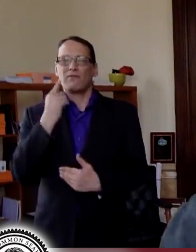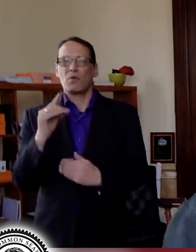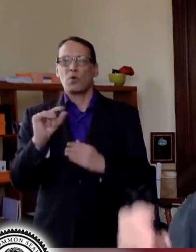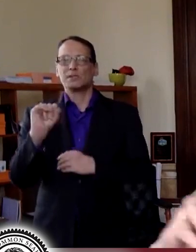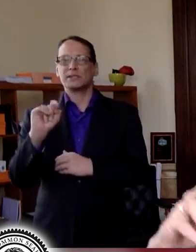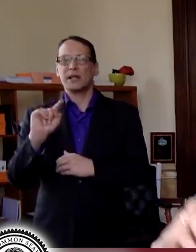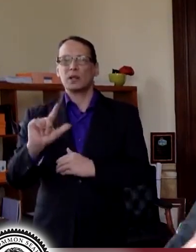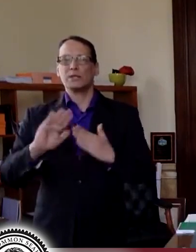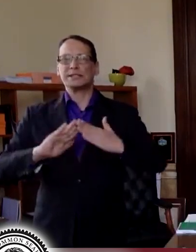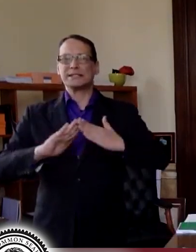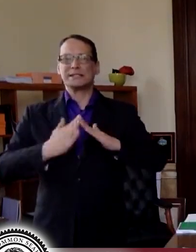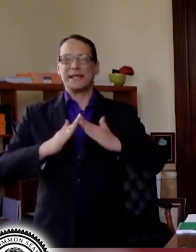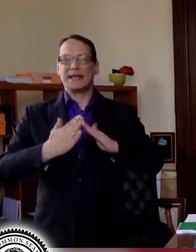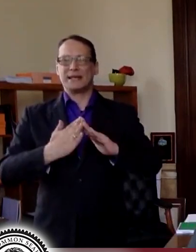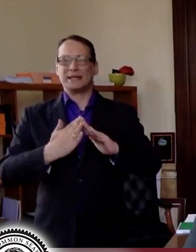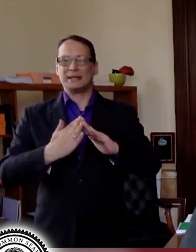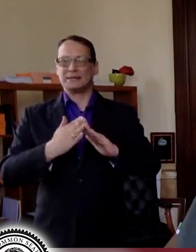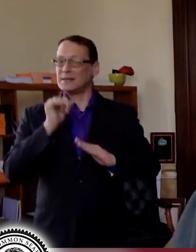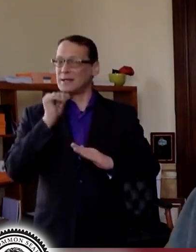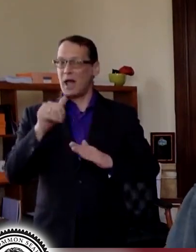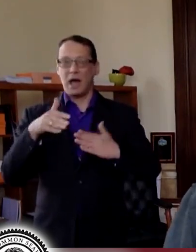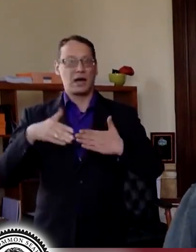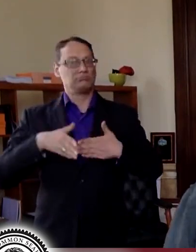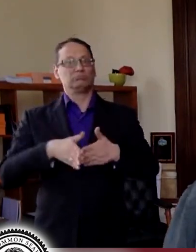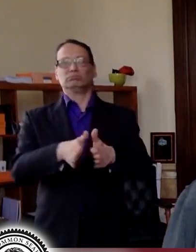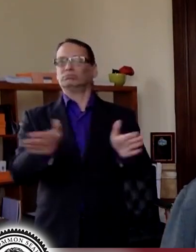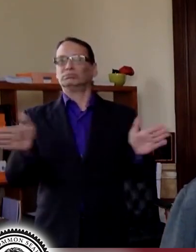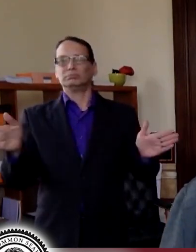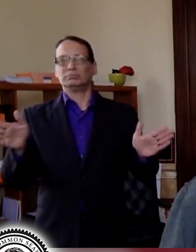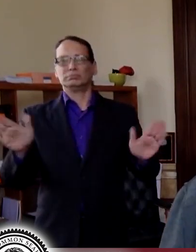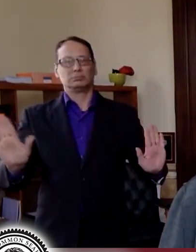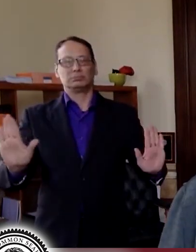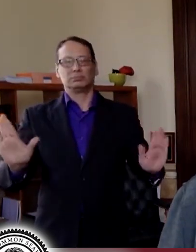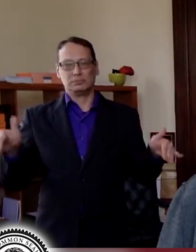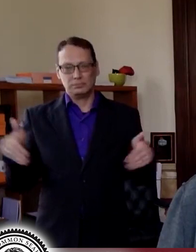St. Louis city. It's not for the whole region.